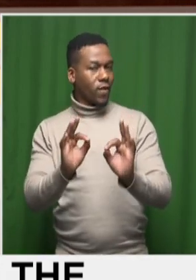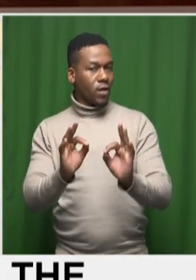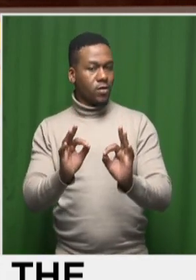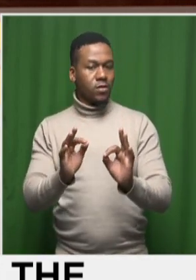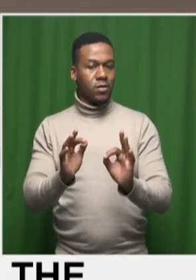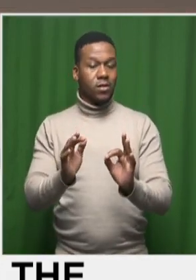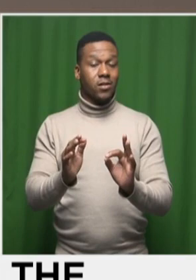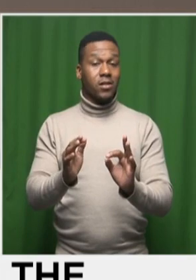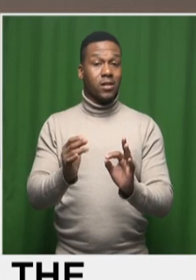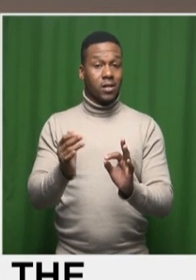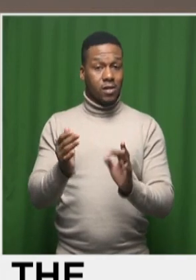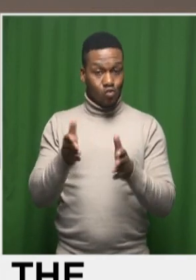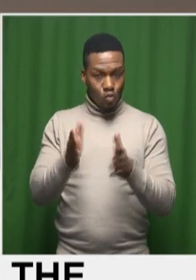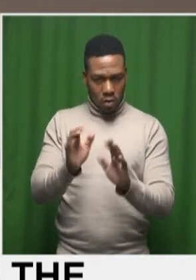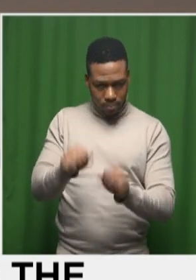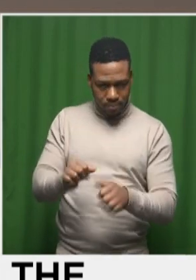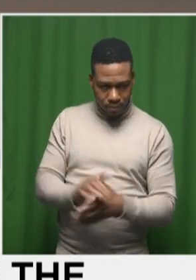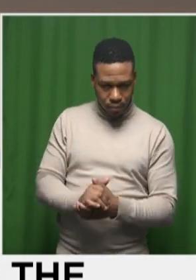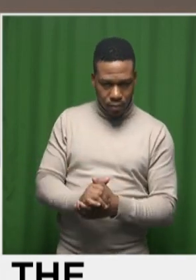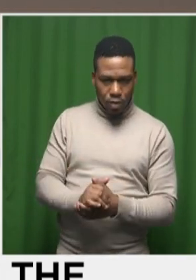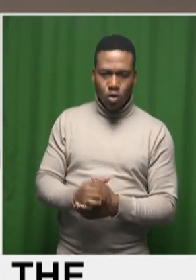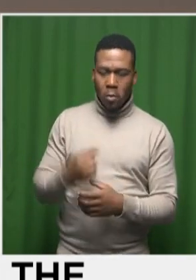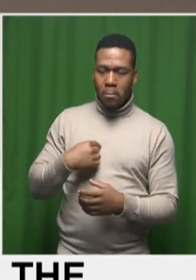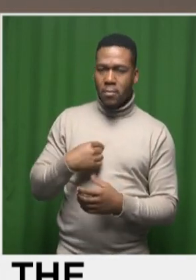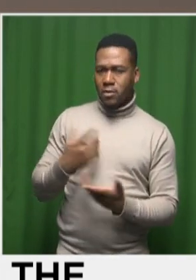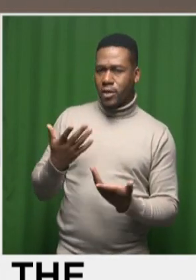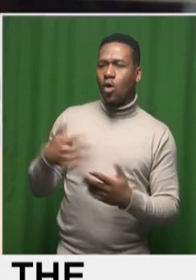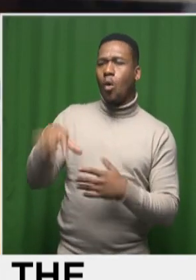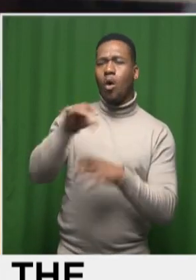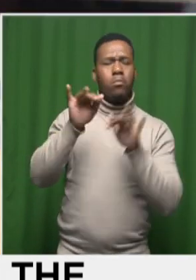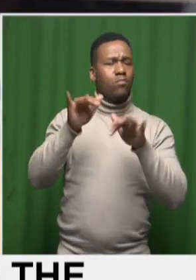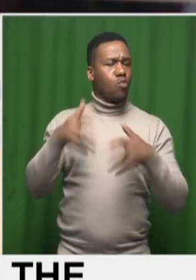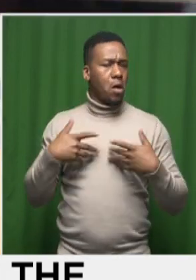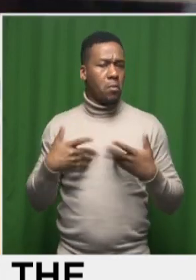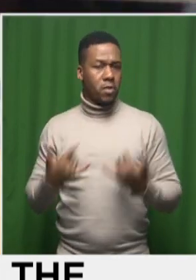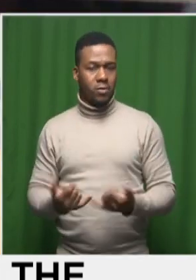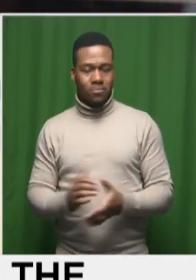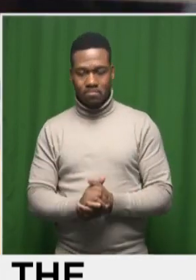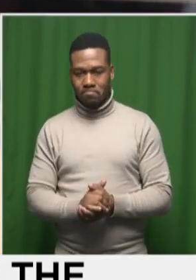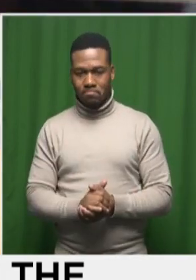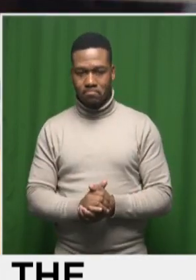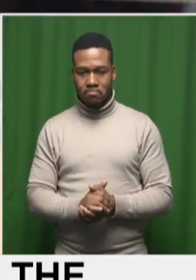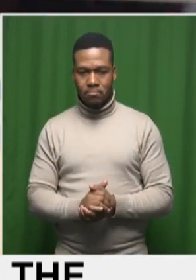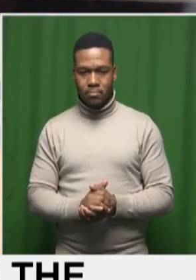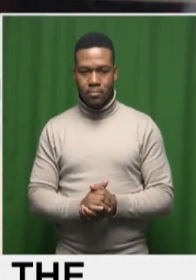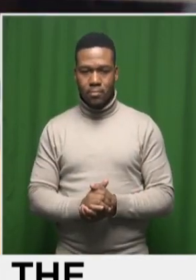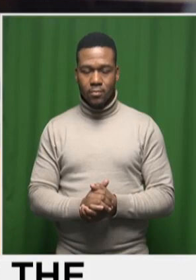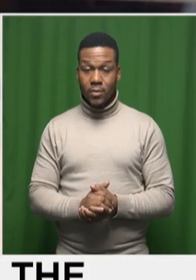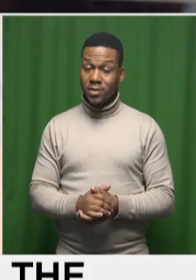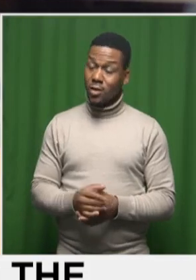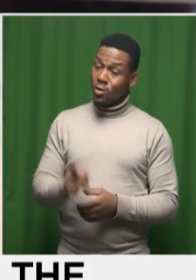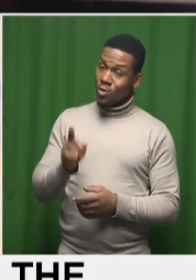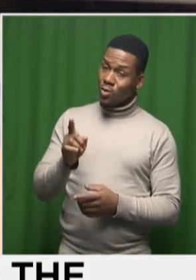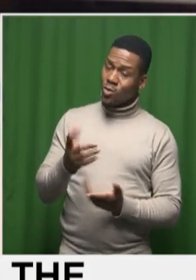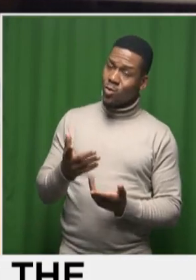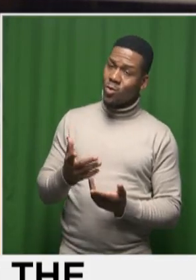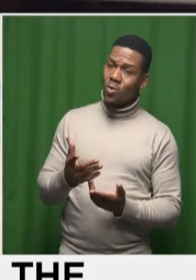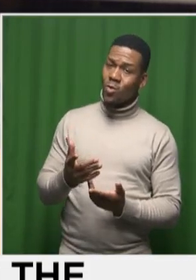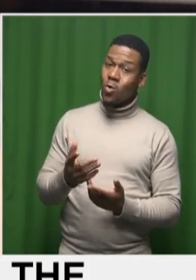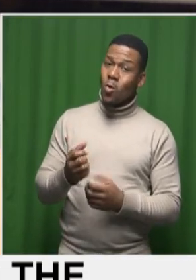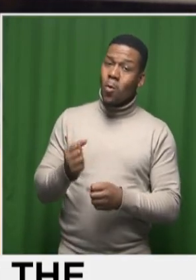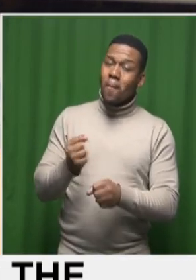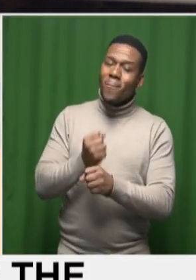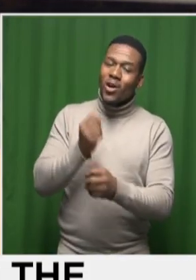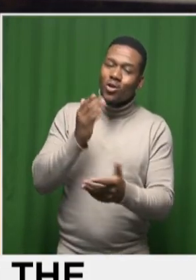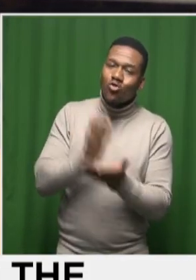hope that sits well with everybody. Right. Now, Heemal, how did you, ensure